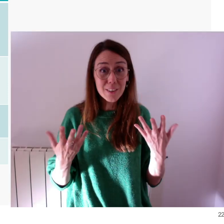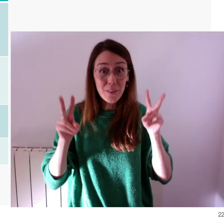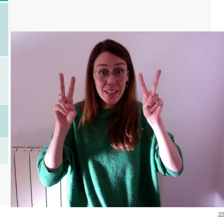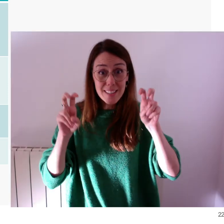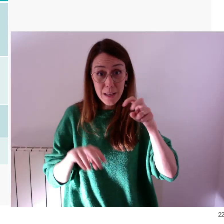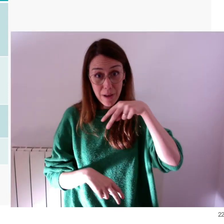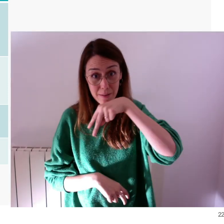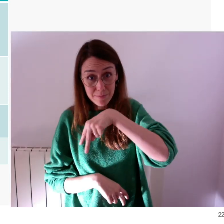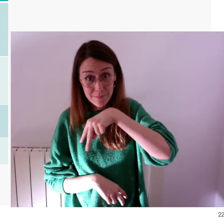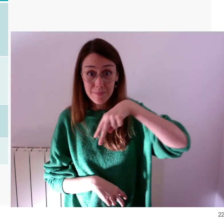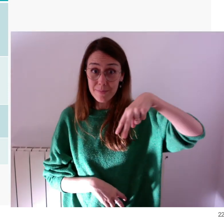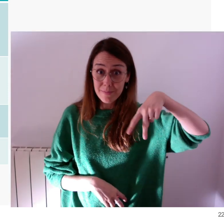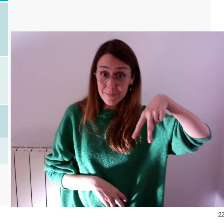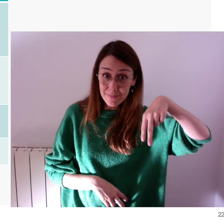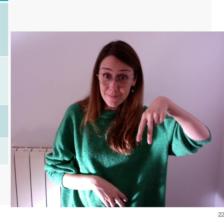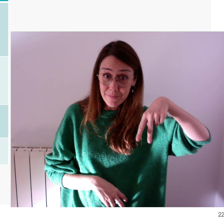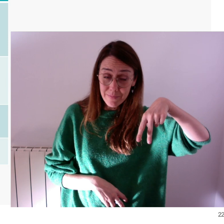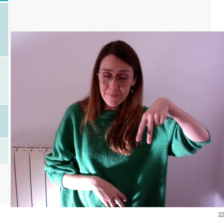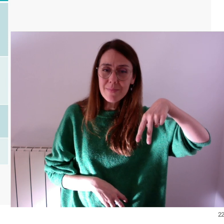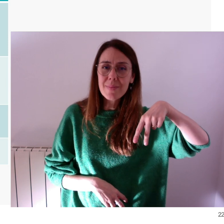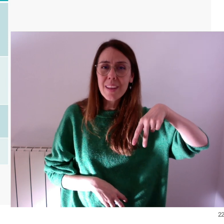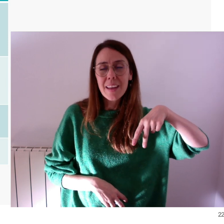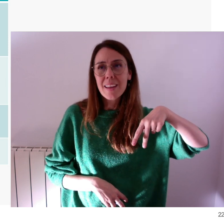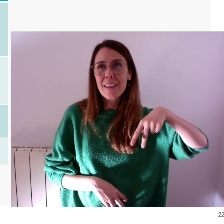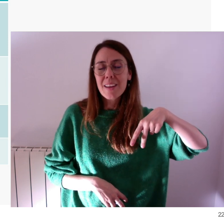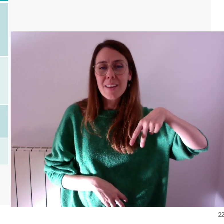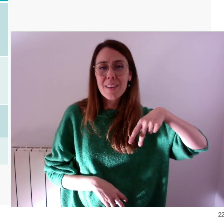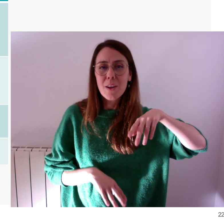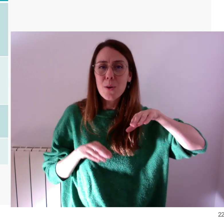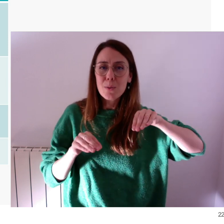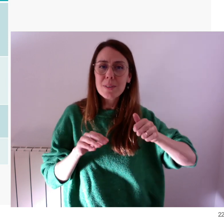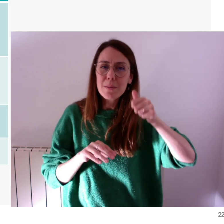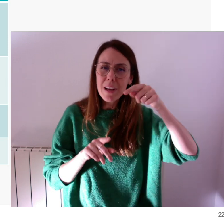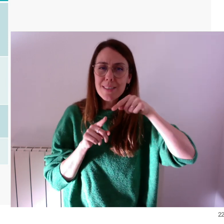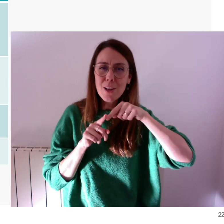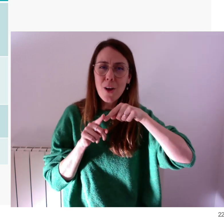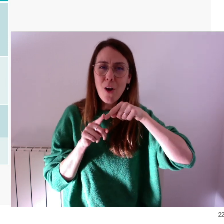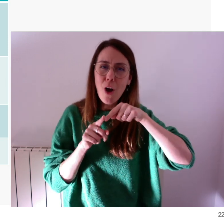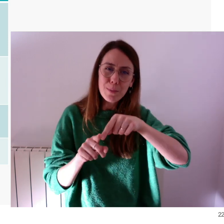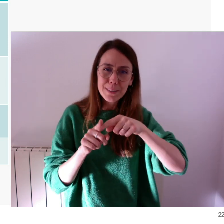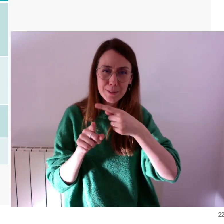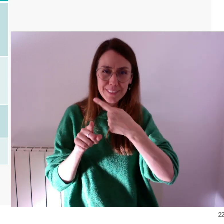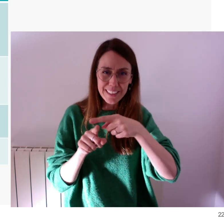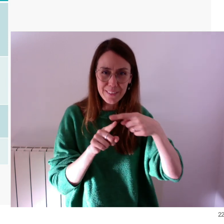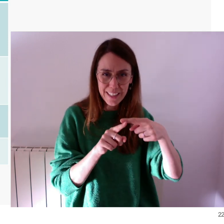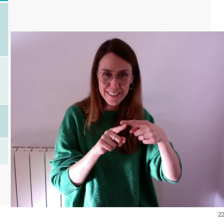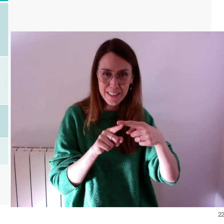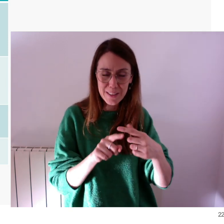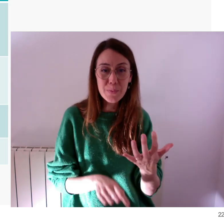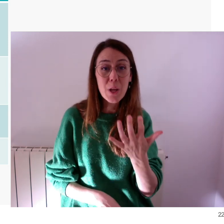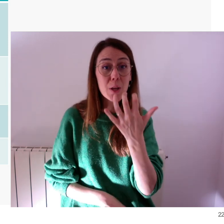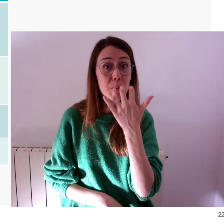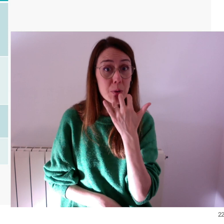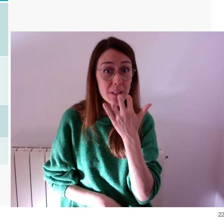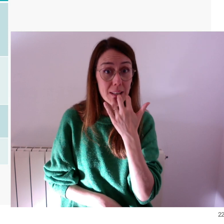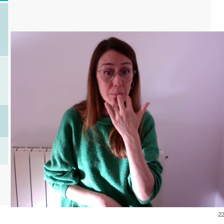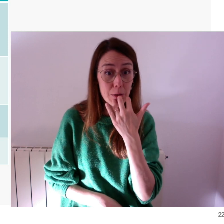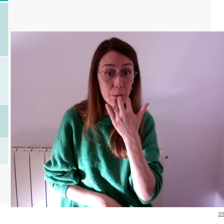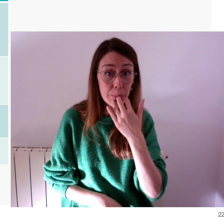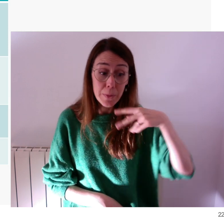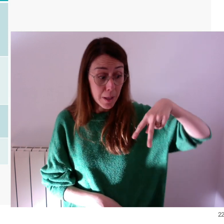Looking at what we found for the choice of these two end shape, we see